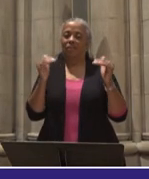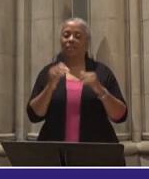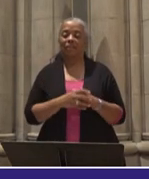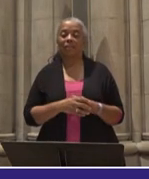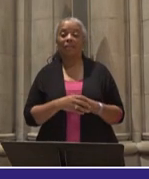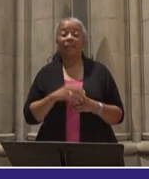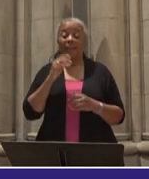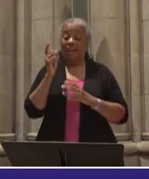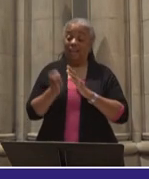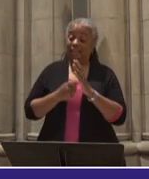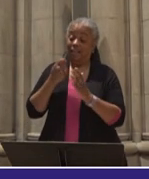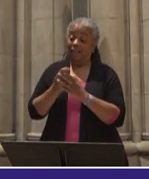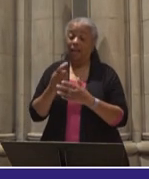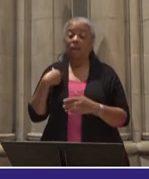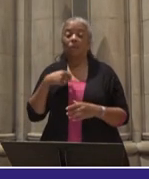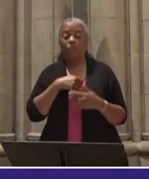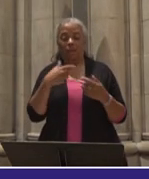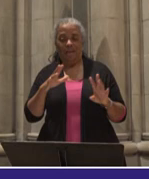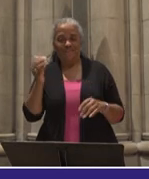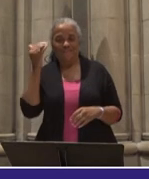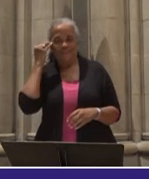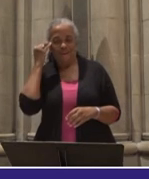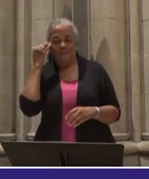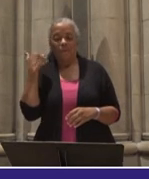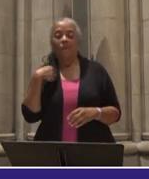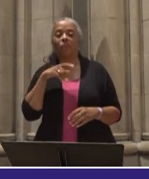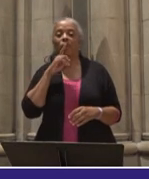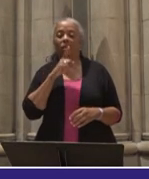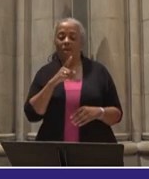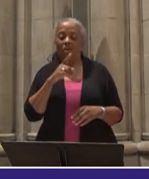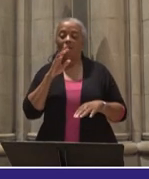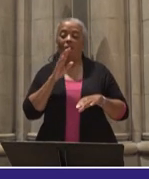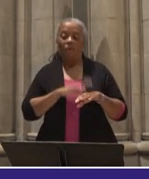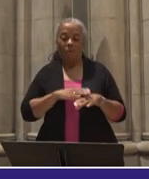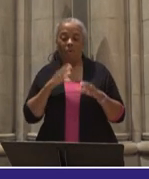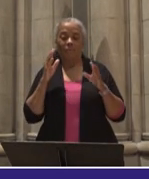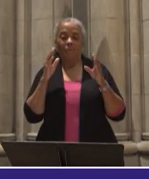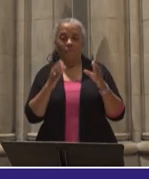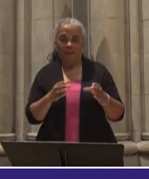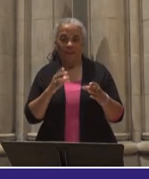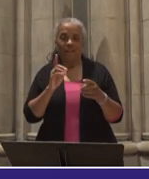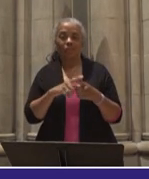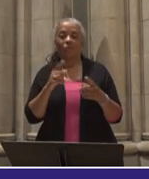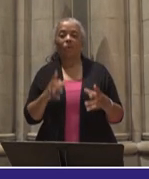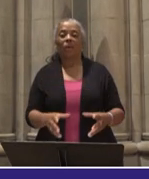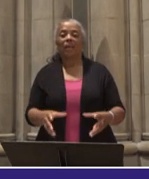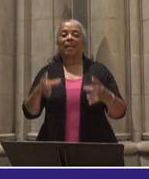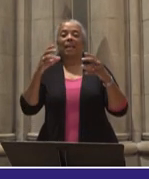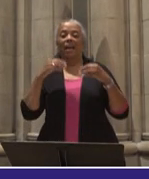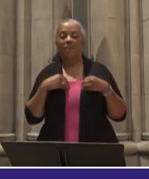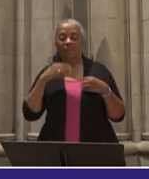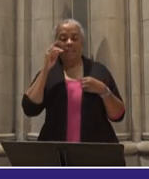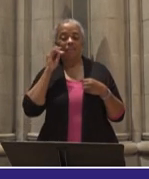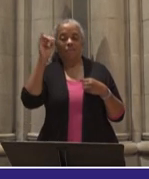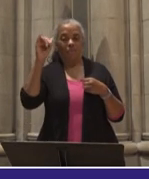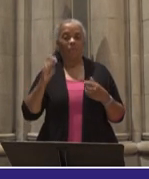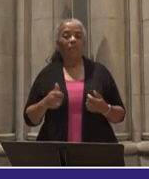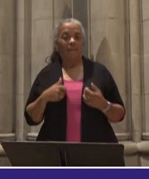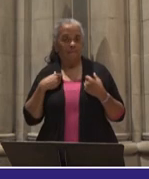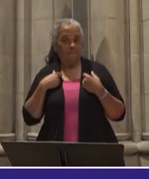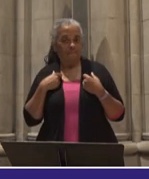is then that we know we are at least on the way to inheriting eternal